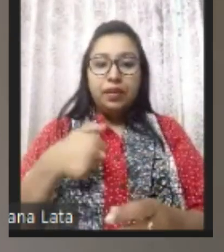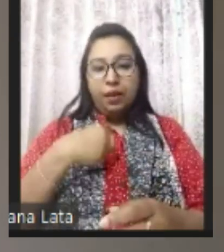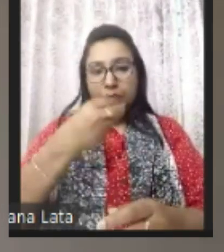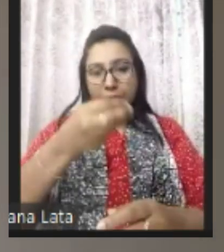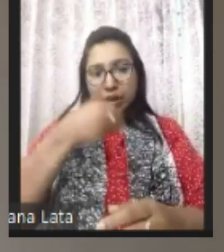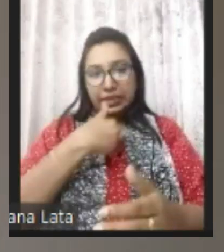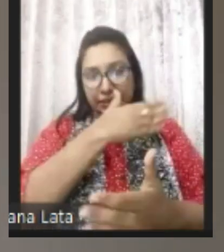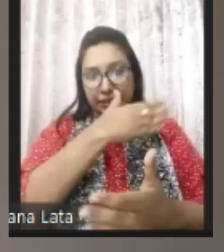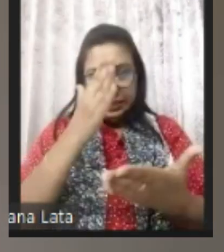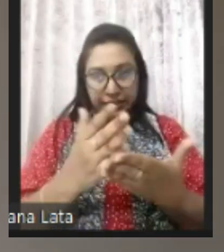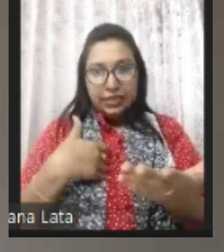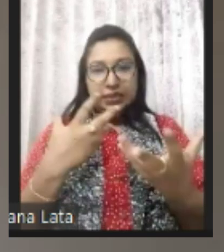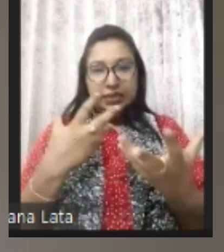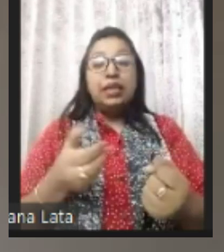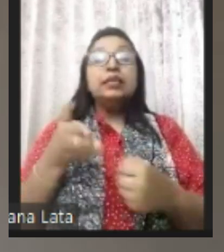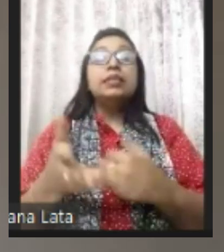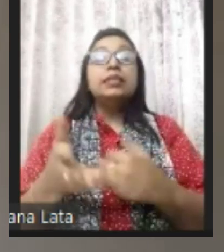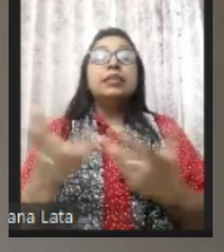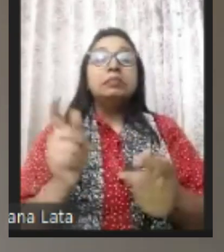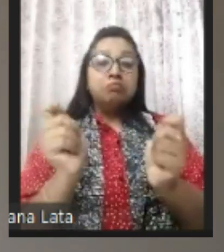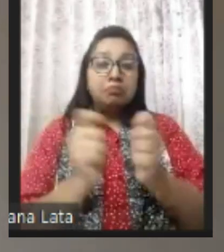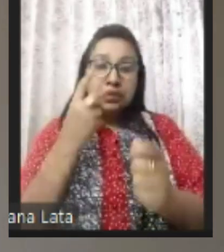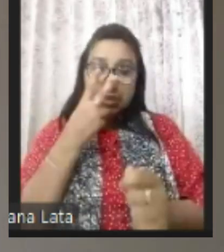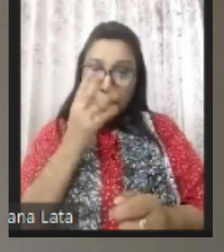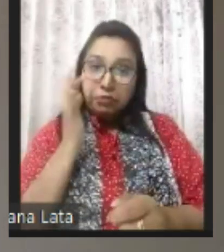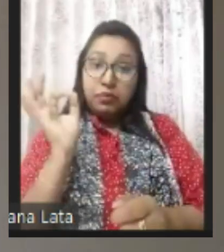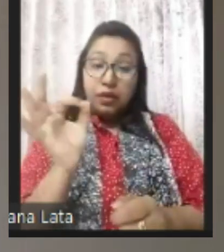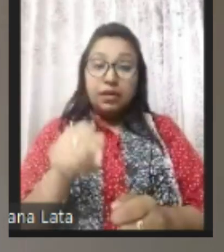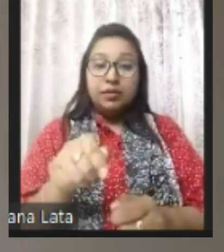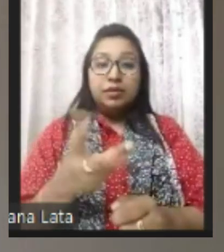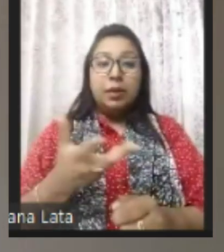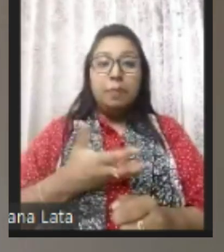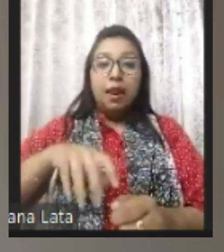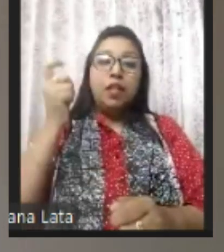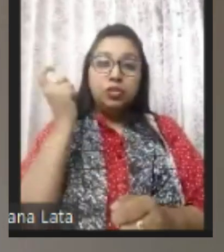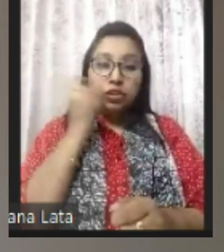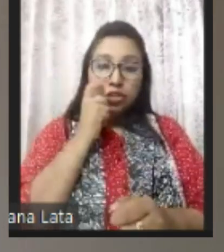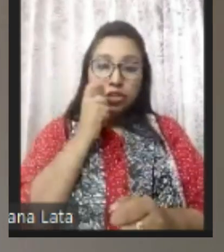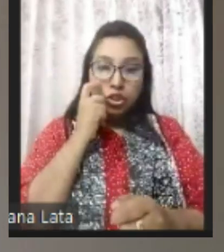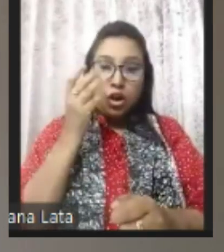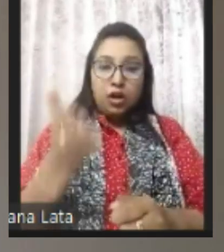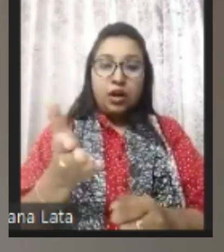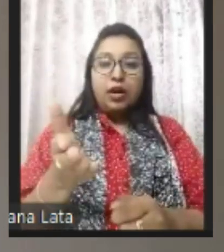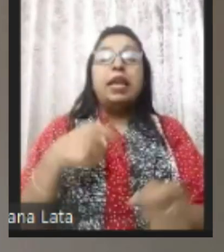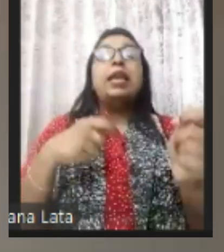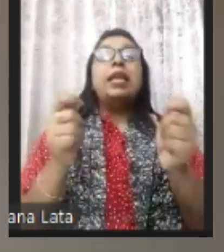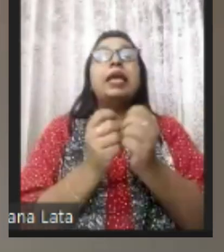it's very exciting that the Bangladesh government have only in the last few